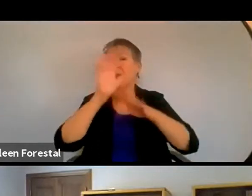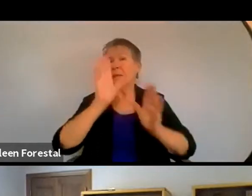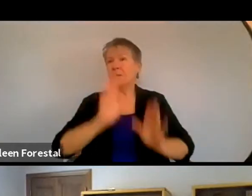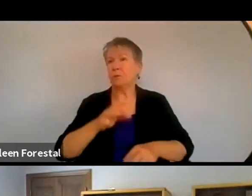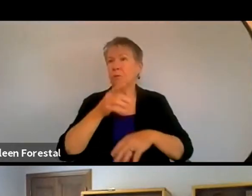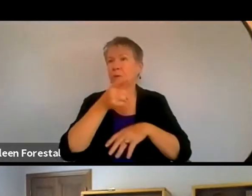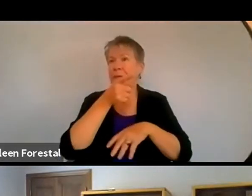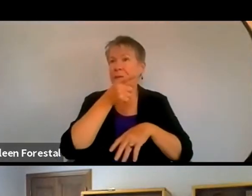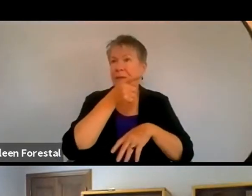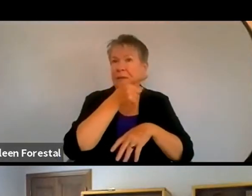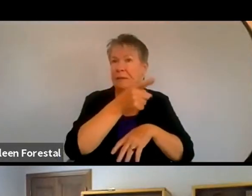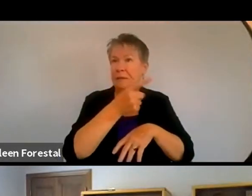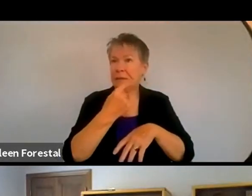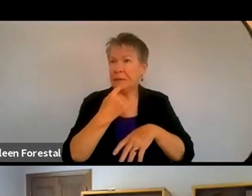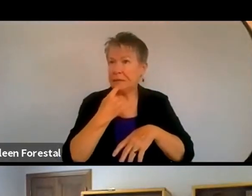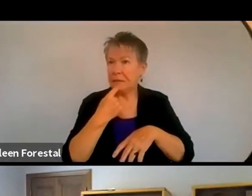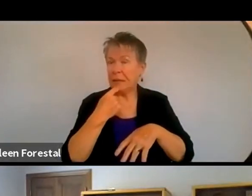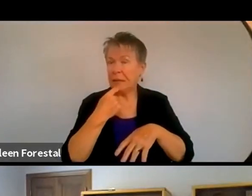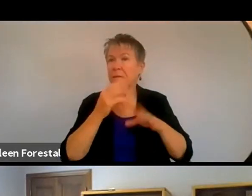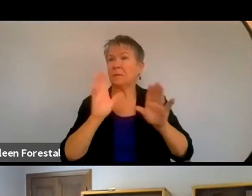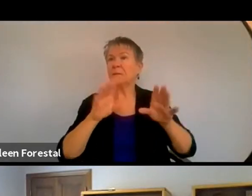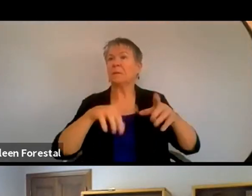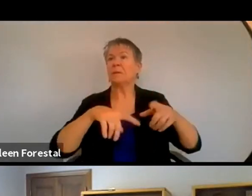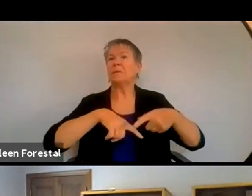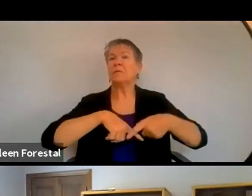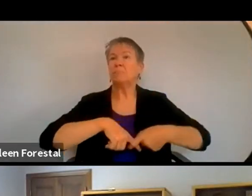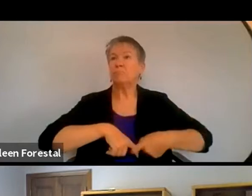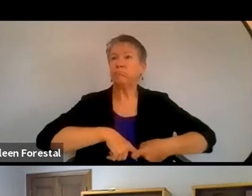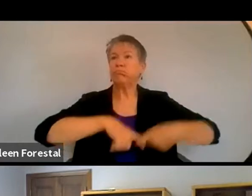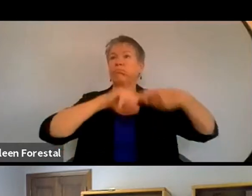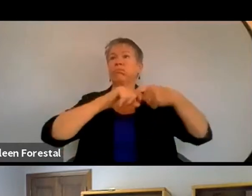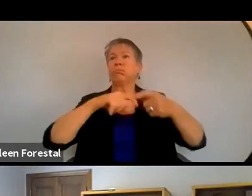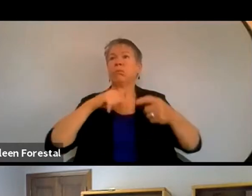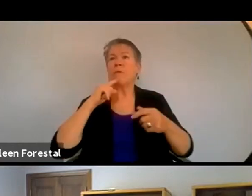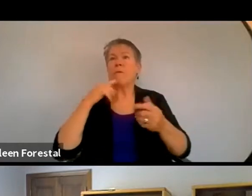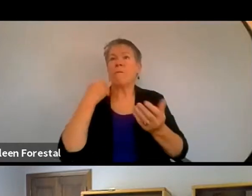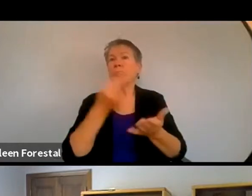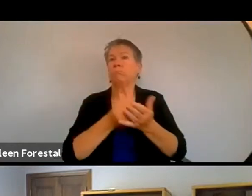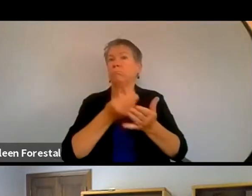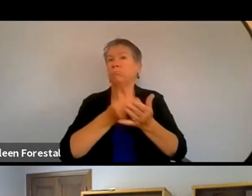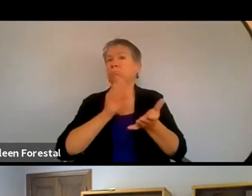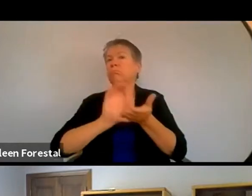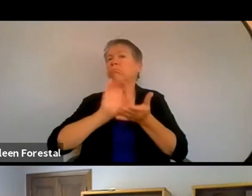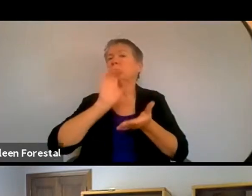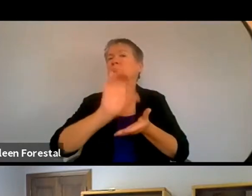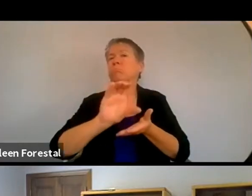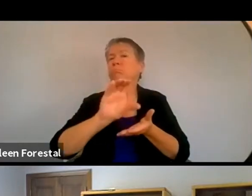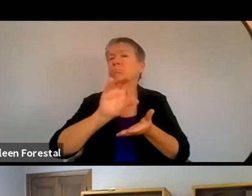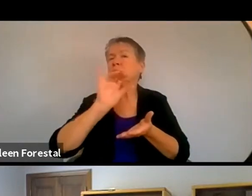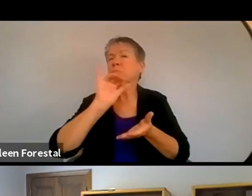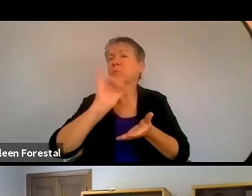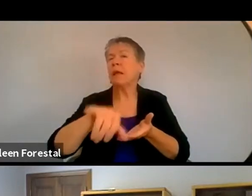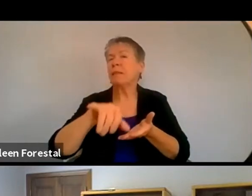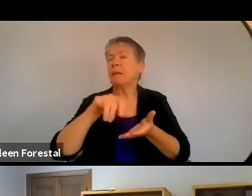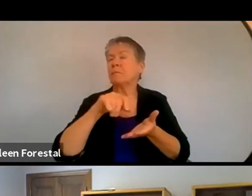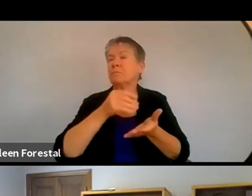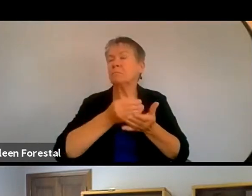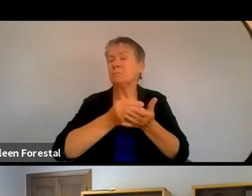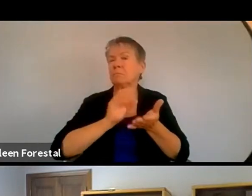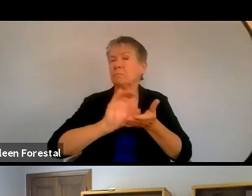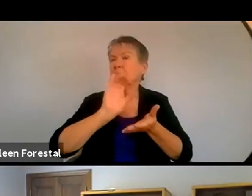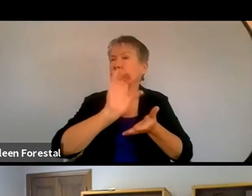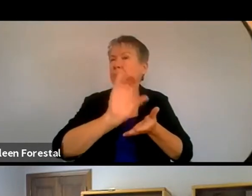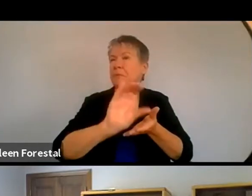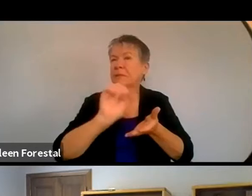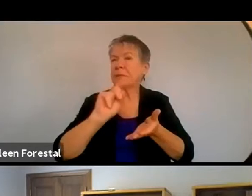out poorly run states, whether they're red, white, or blue. We're not out to bail out pensions from the state governments. We can do that another